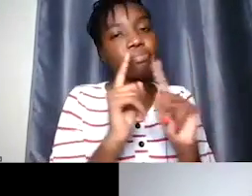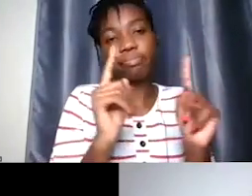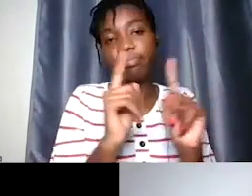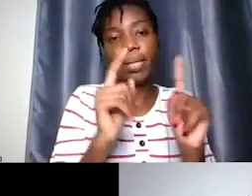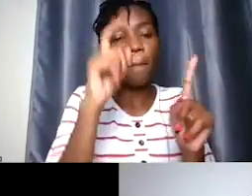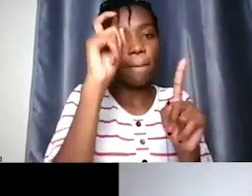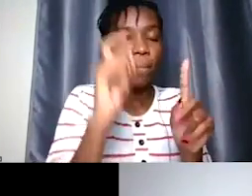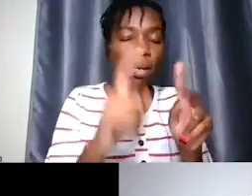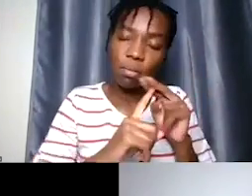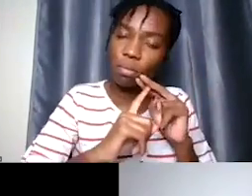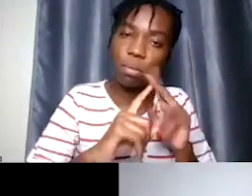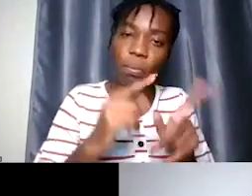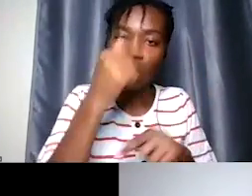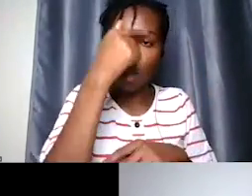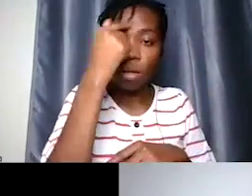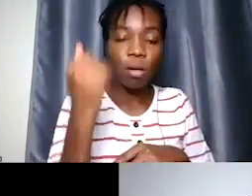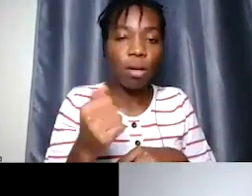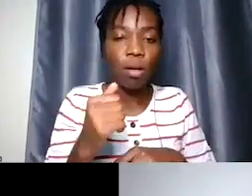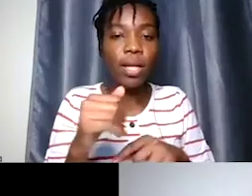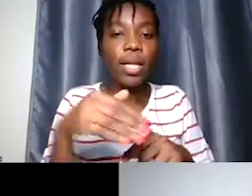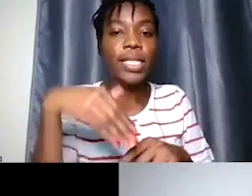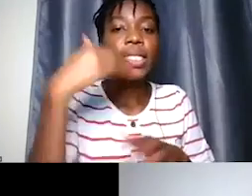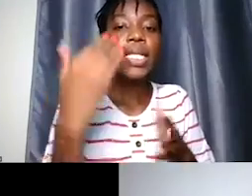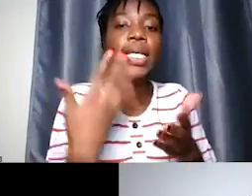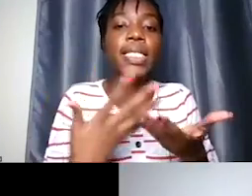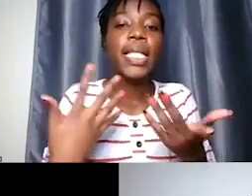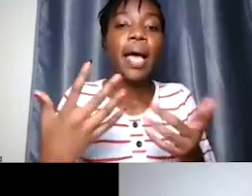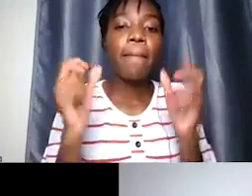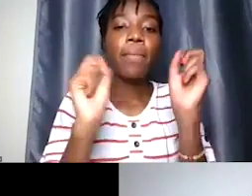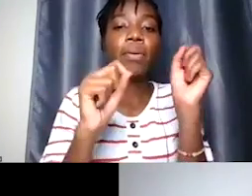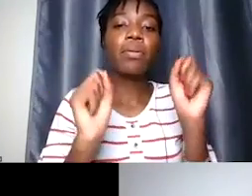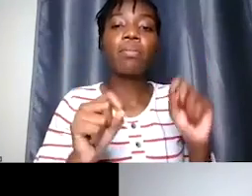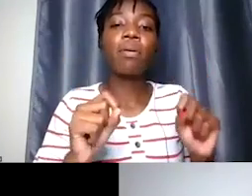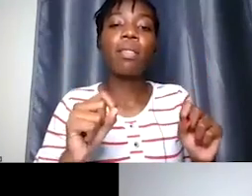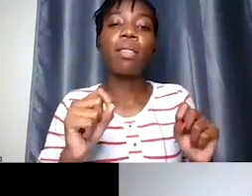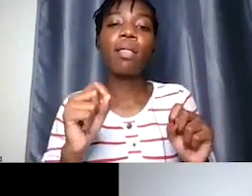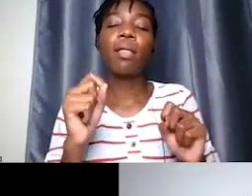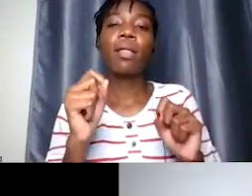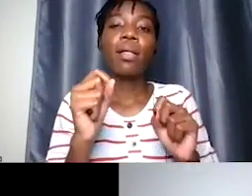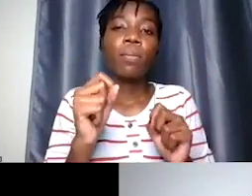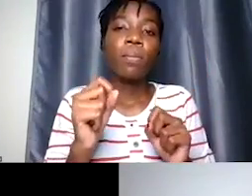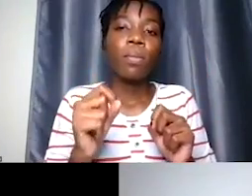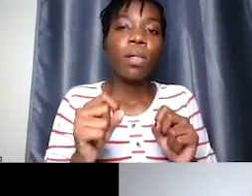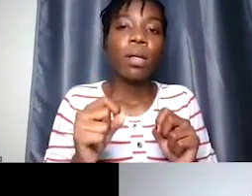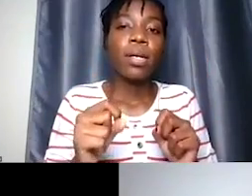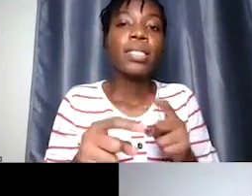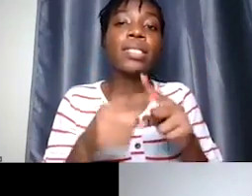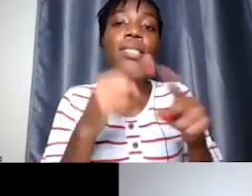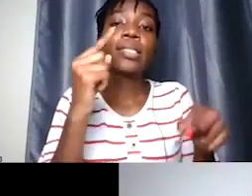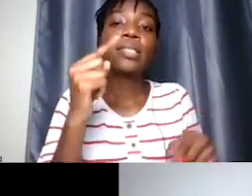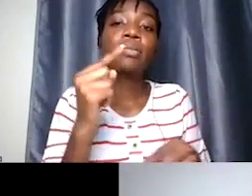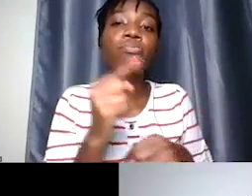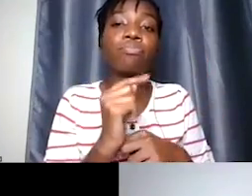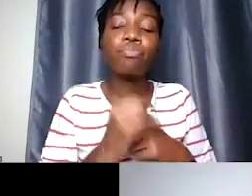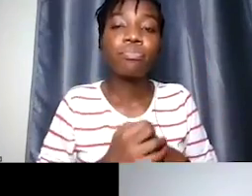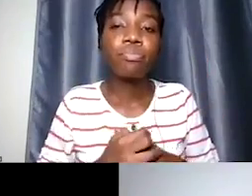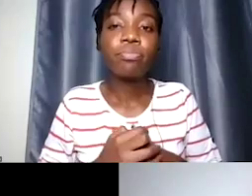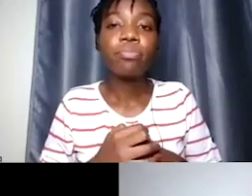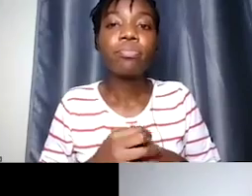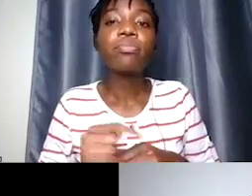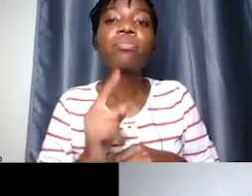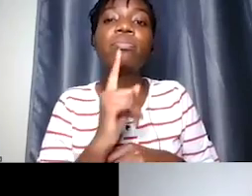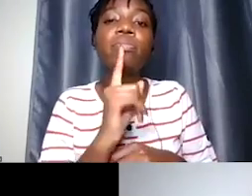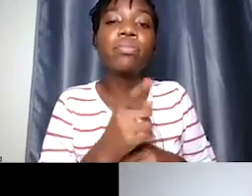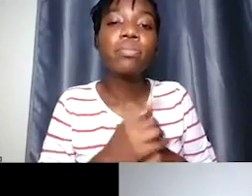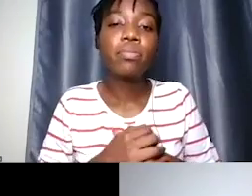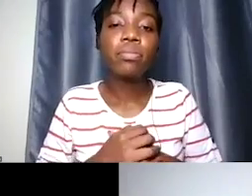the next thing you might find yourself, you are in another part of the world, not even this world. So